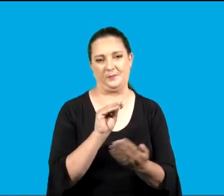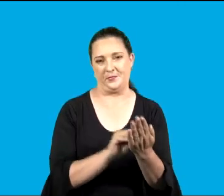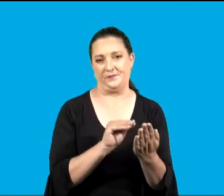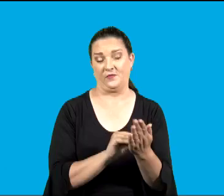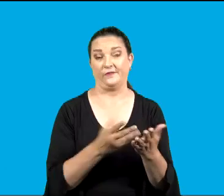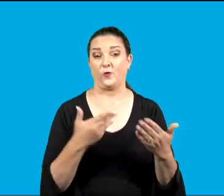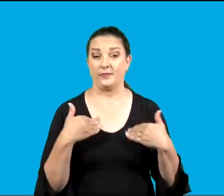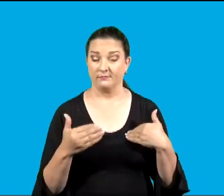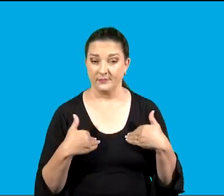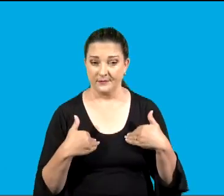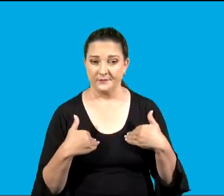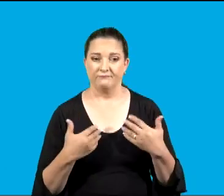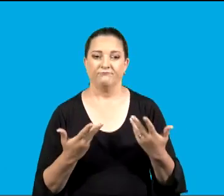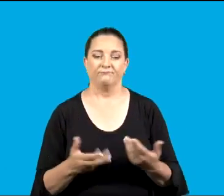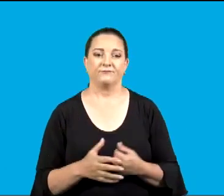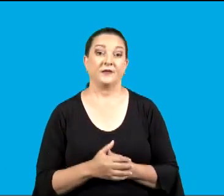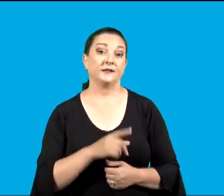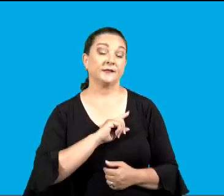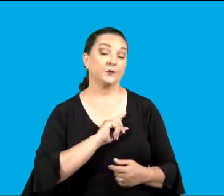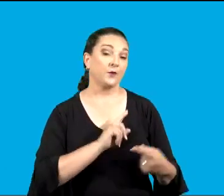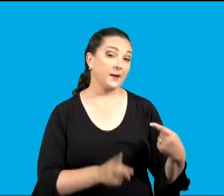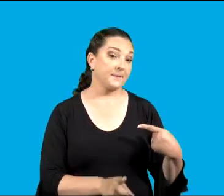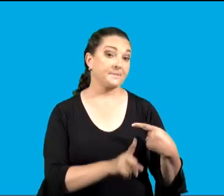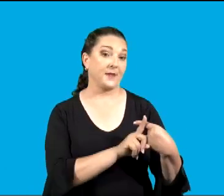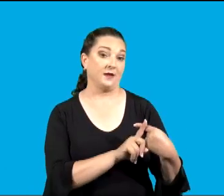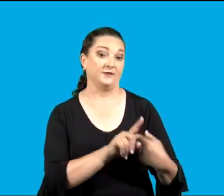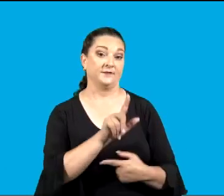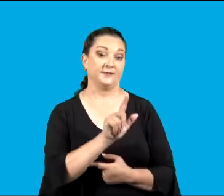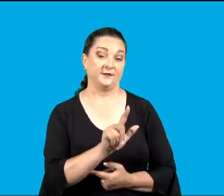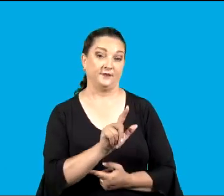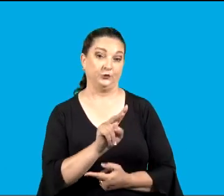talking administration. So we'll come here and we say plus